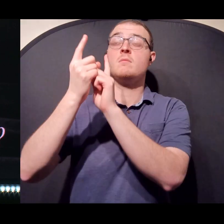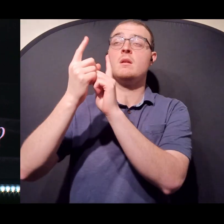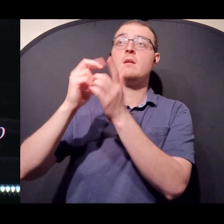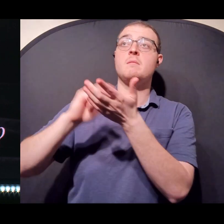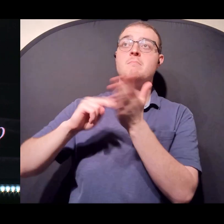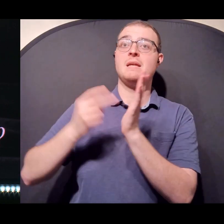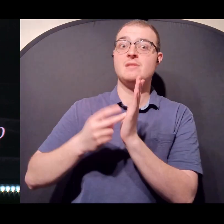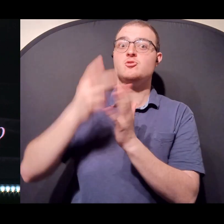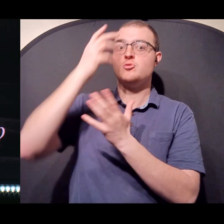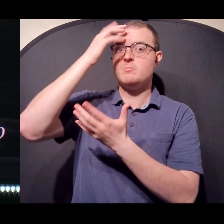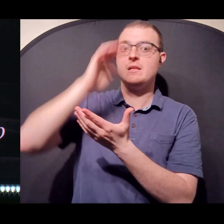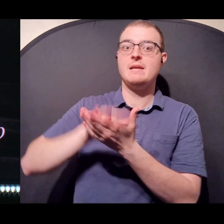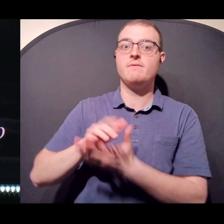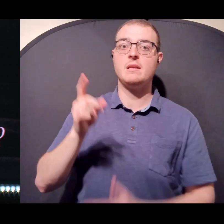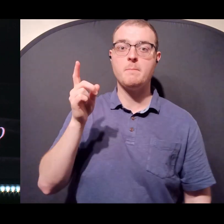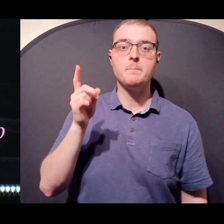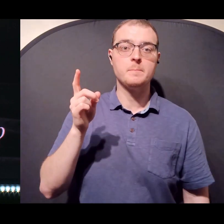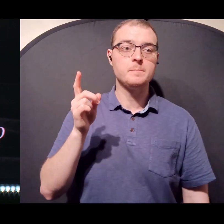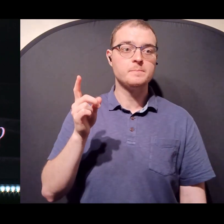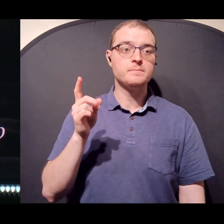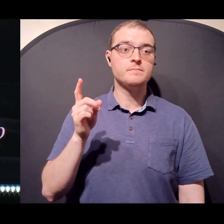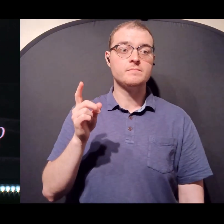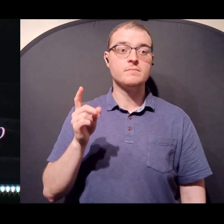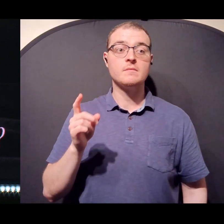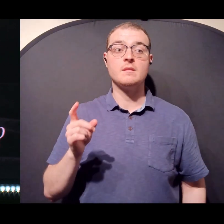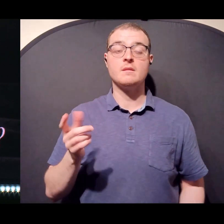believe. You must believe.